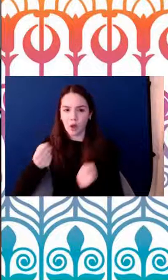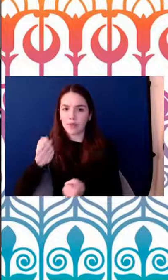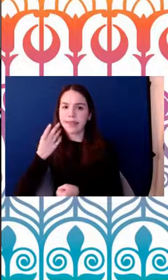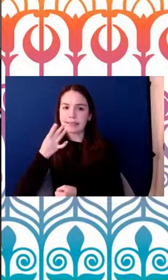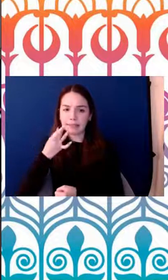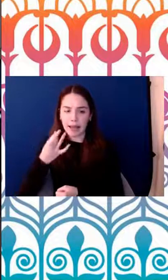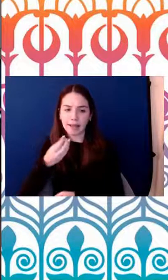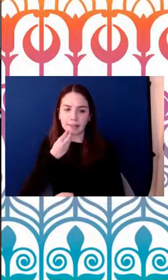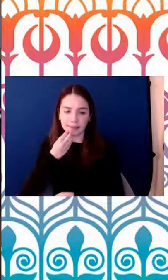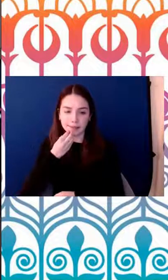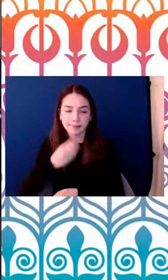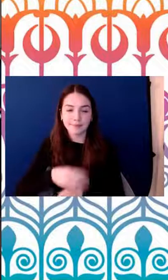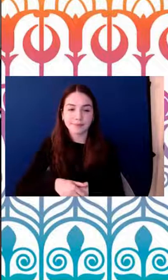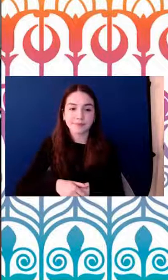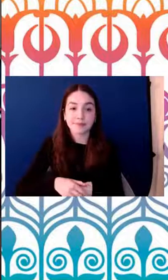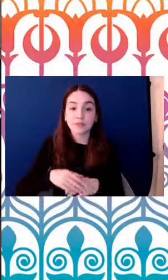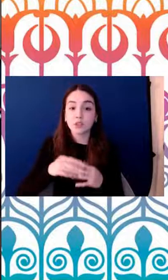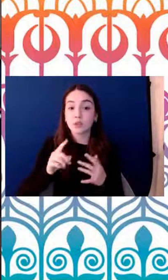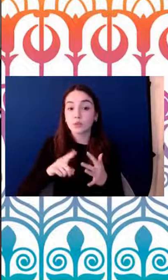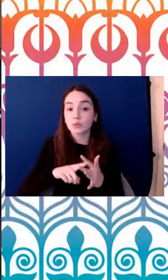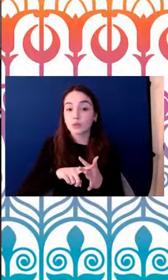going to start with